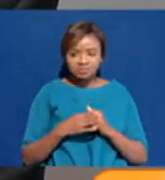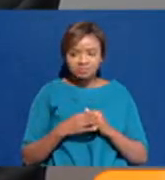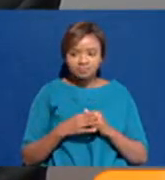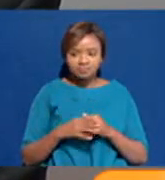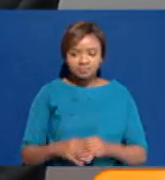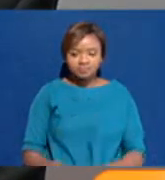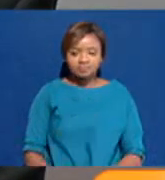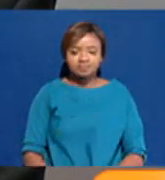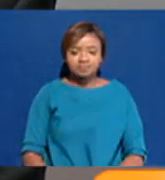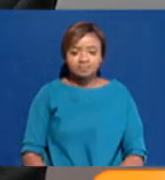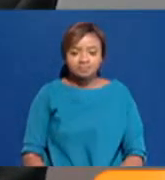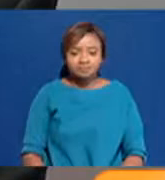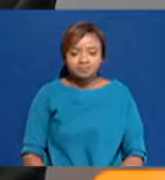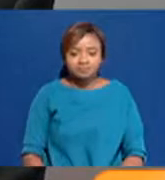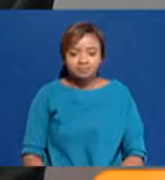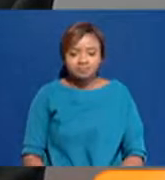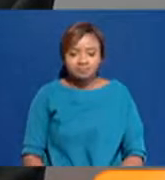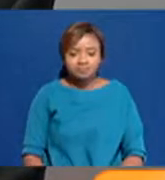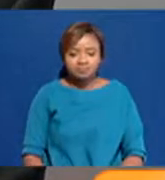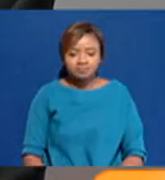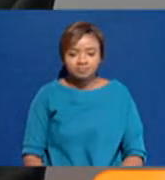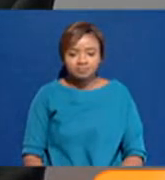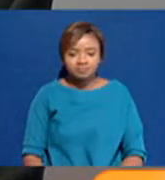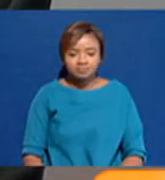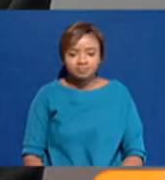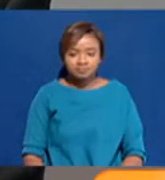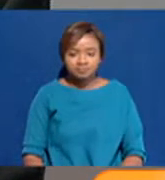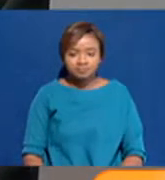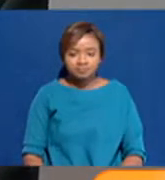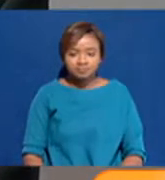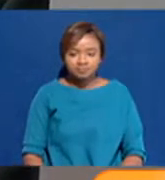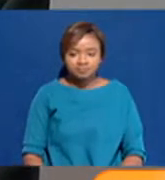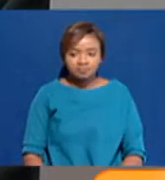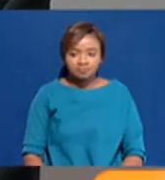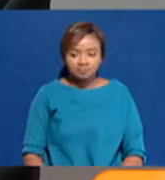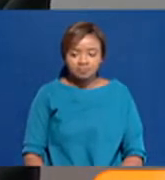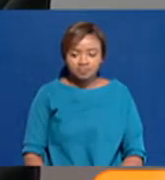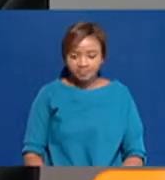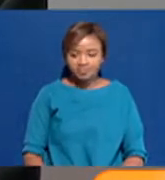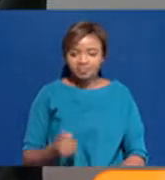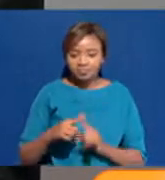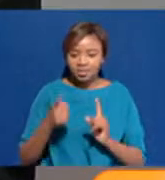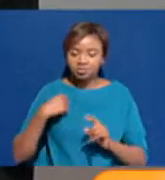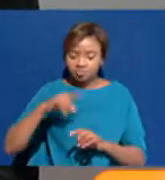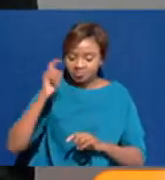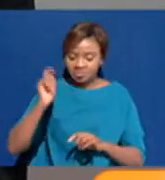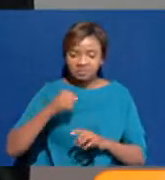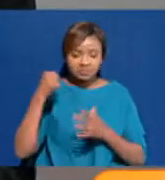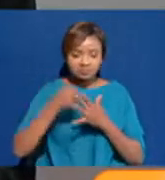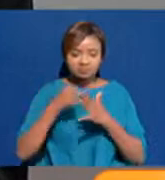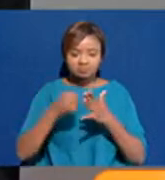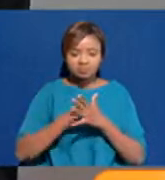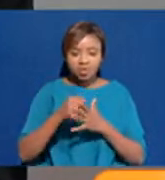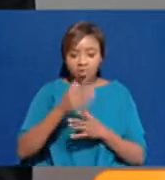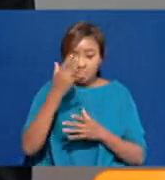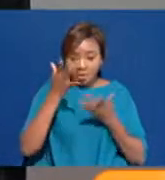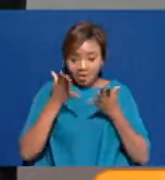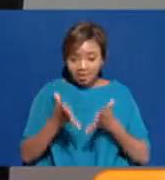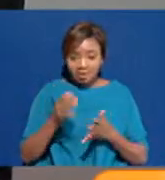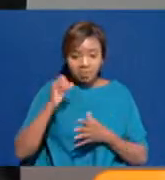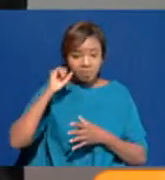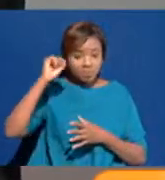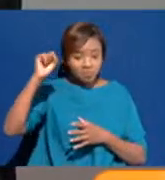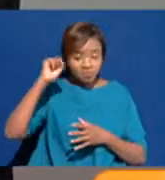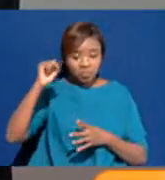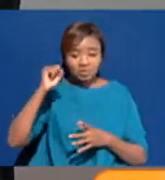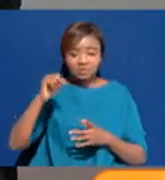unfortunate COVID time pandemic hit us. But we still have to hold first, because it looks like the political pressures are still